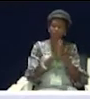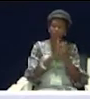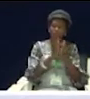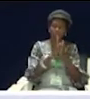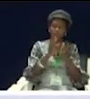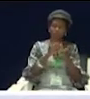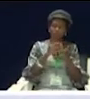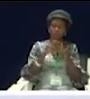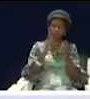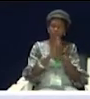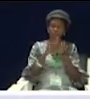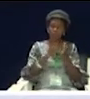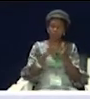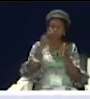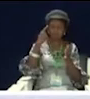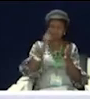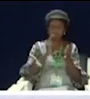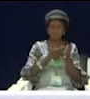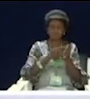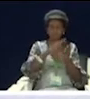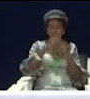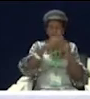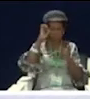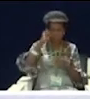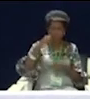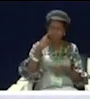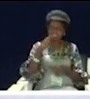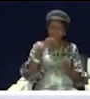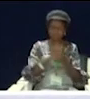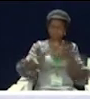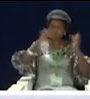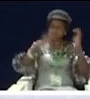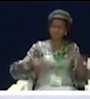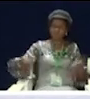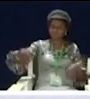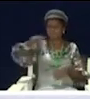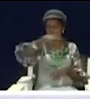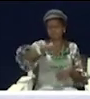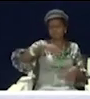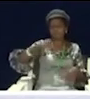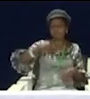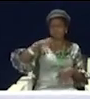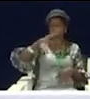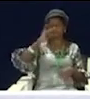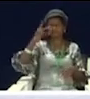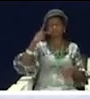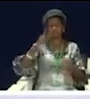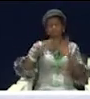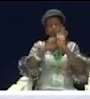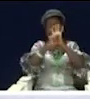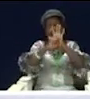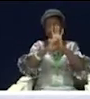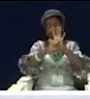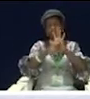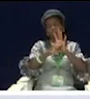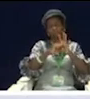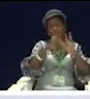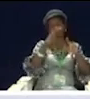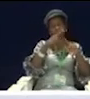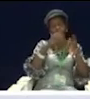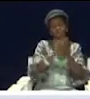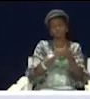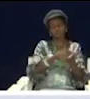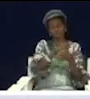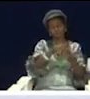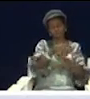prayed it for us. When he said, many of you have been seeing signs that tonight